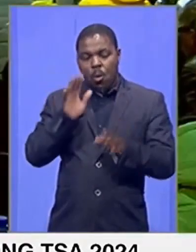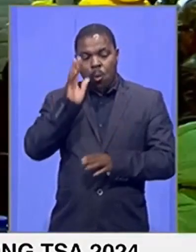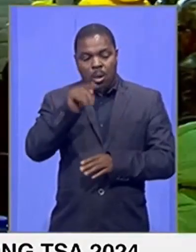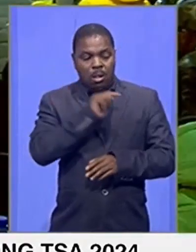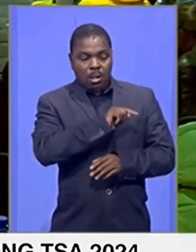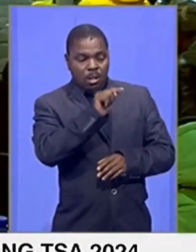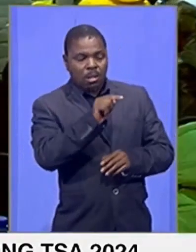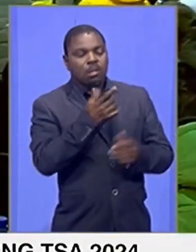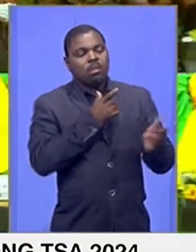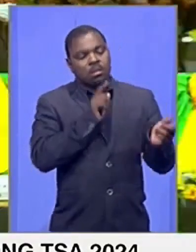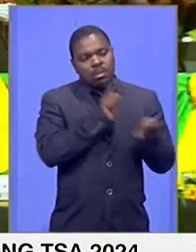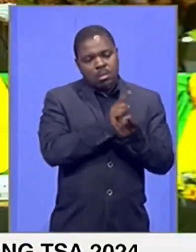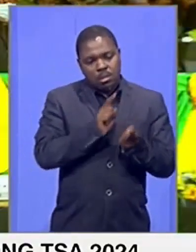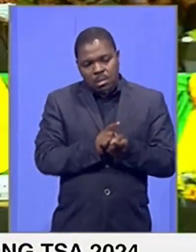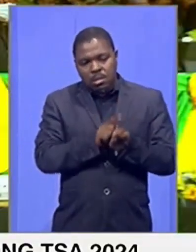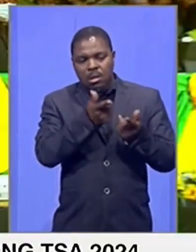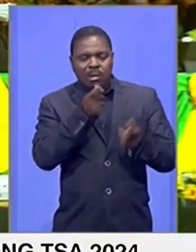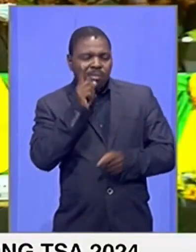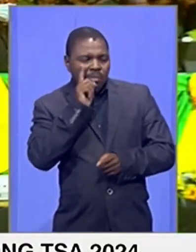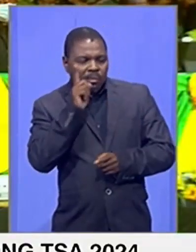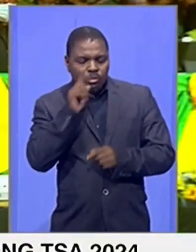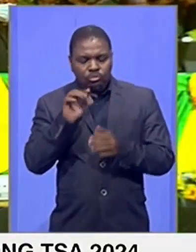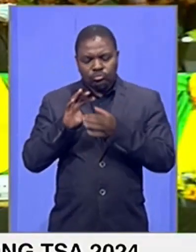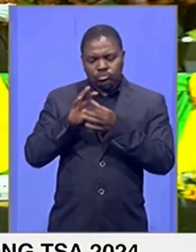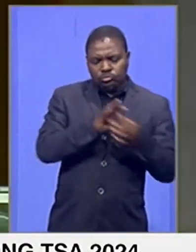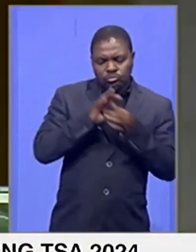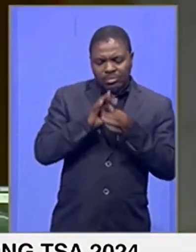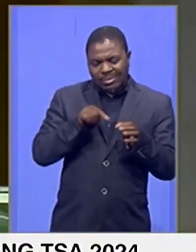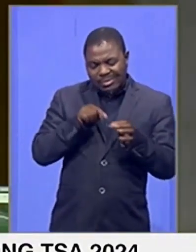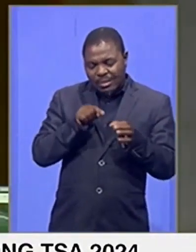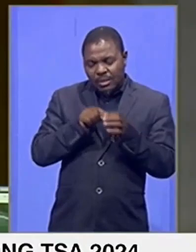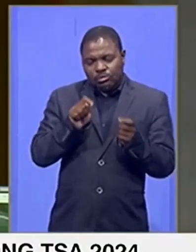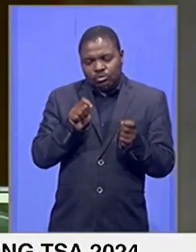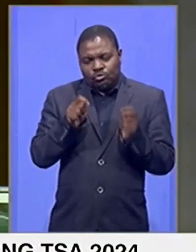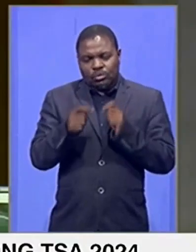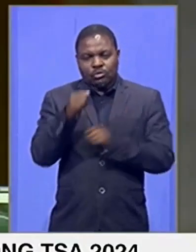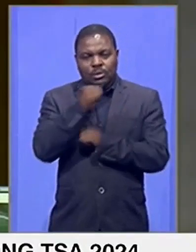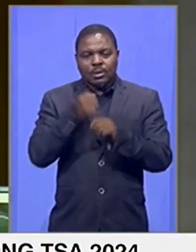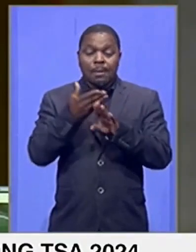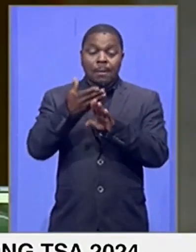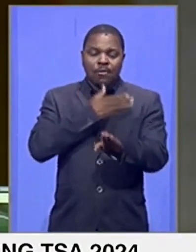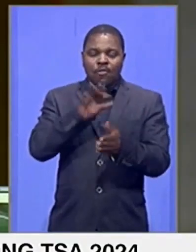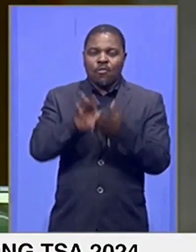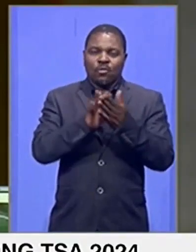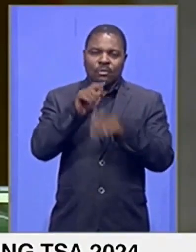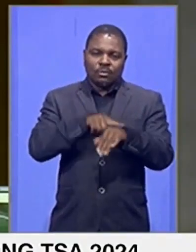ho sekaseka diphetho selekaneng sena sa mahata mmoho pele ho dikgetho. Questions?